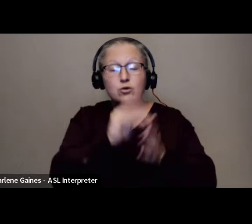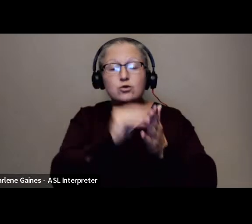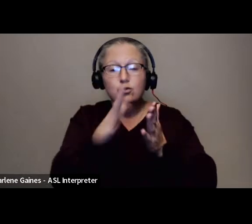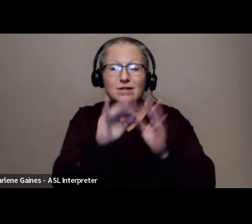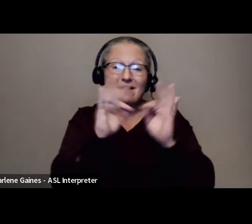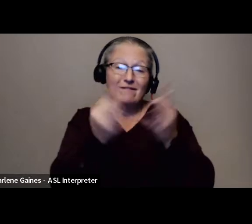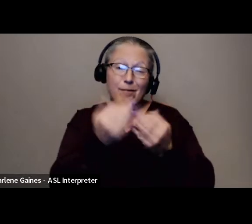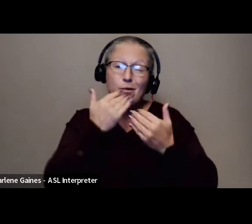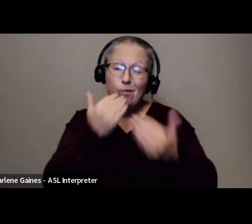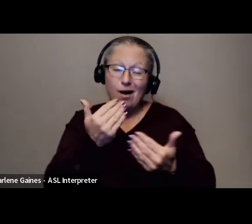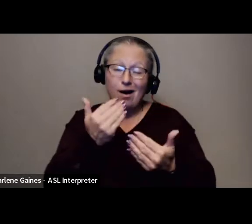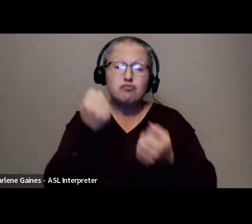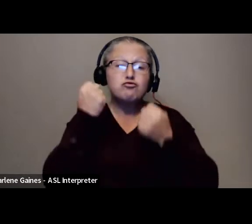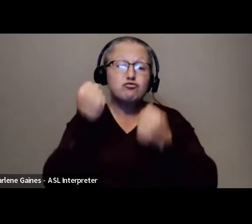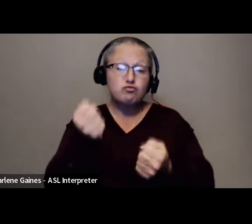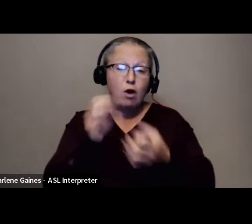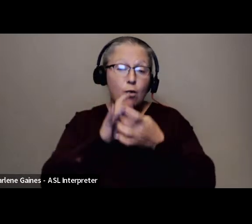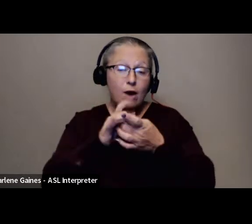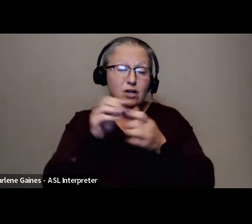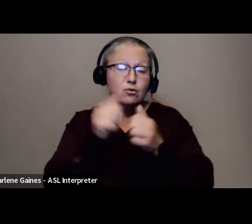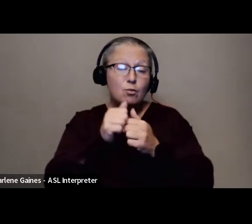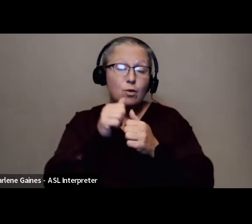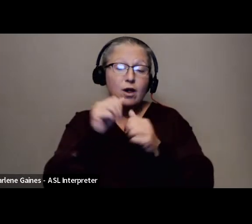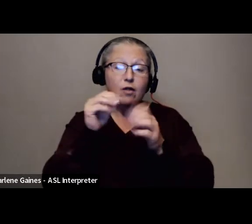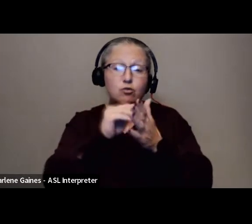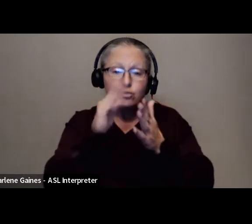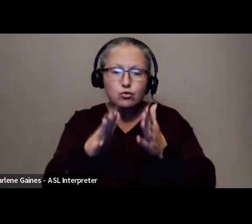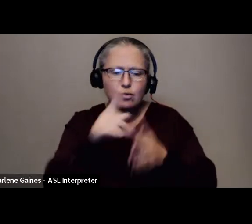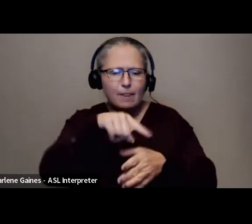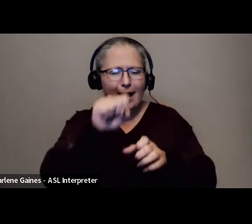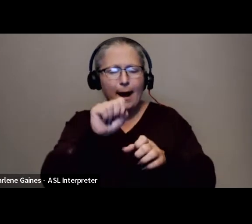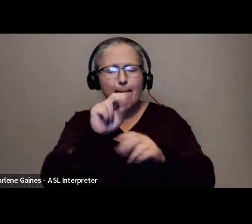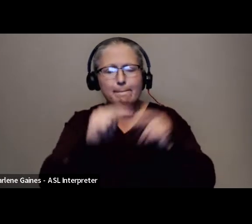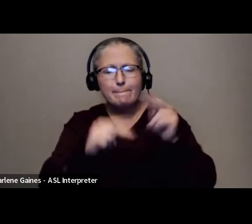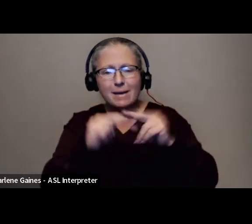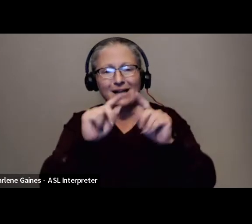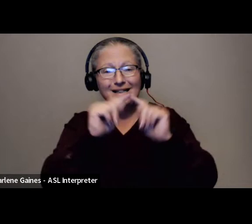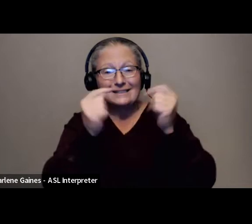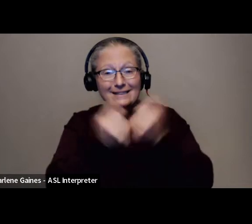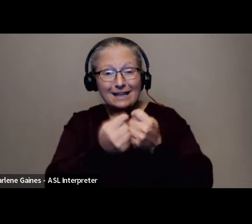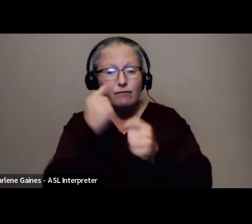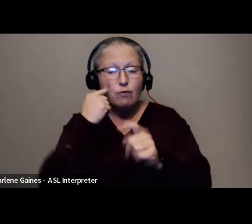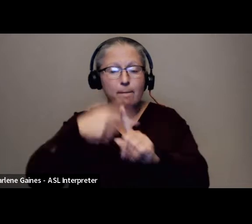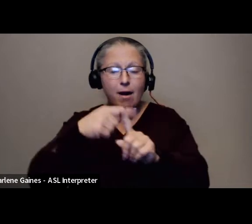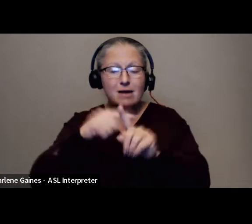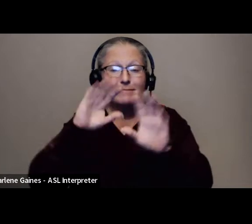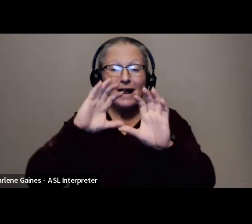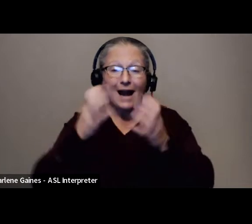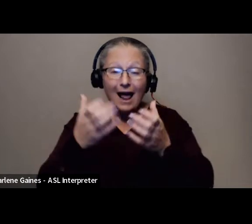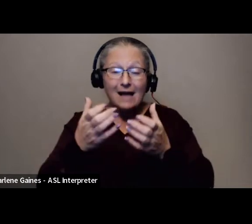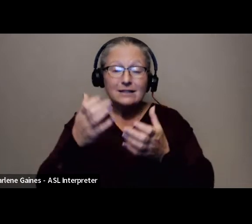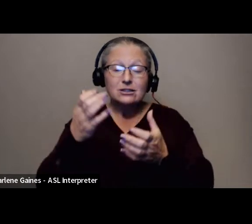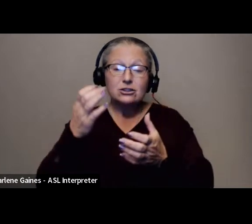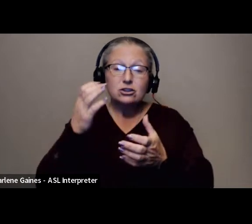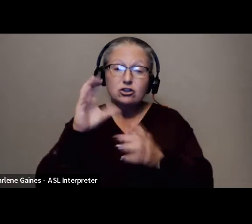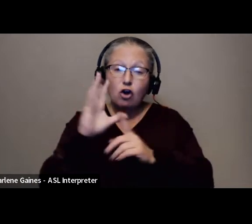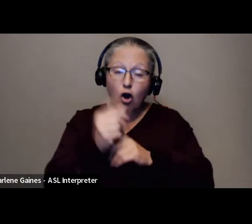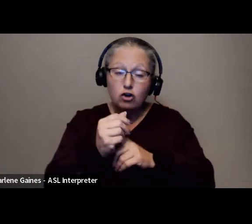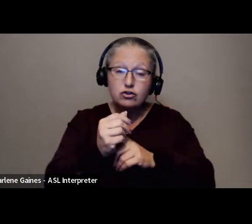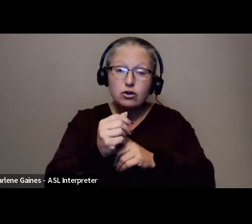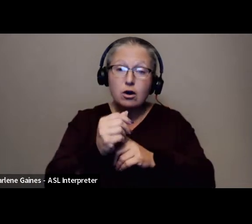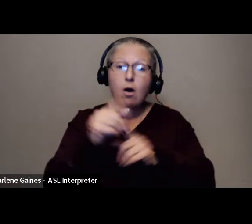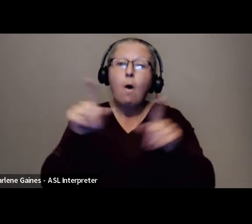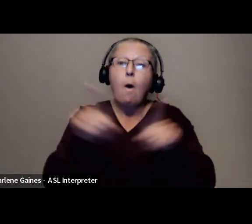have strong relationships with students. They can build a team and a positive classroom culture, and all the while they seek feedback